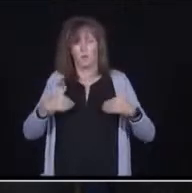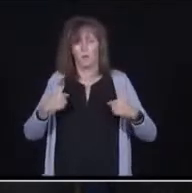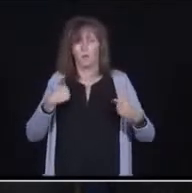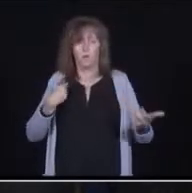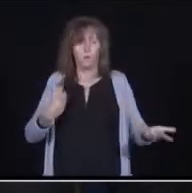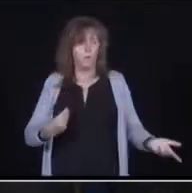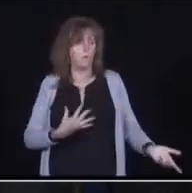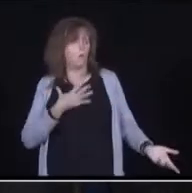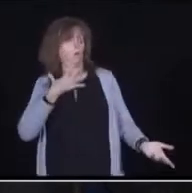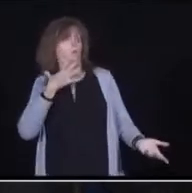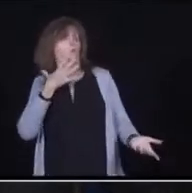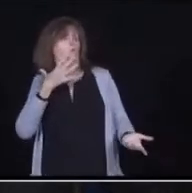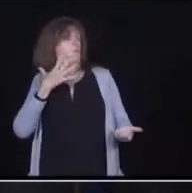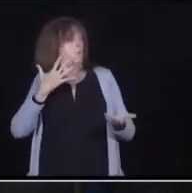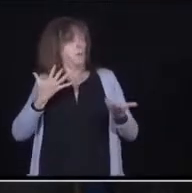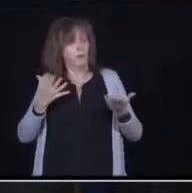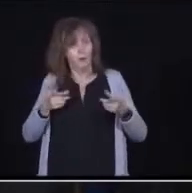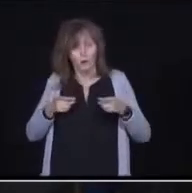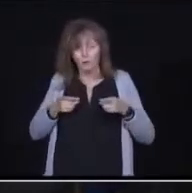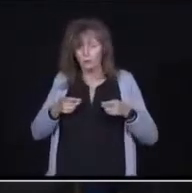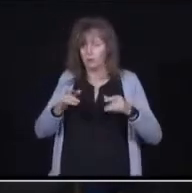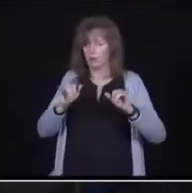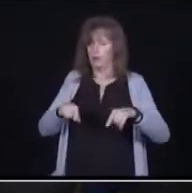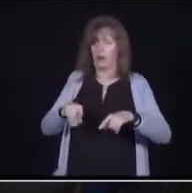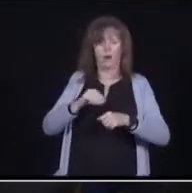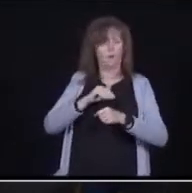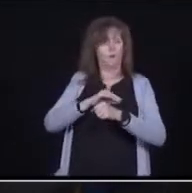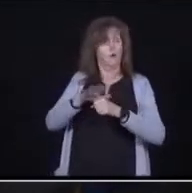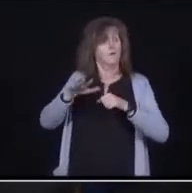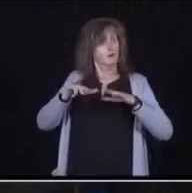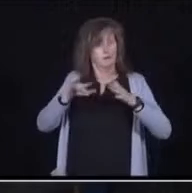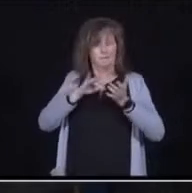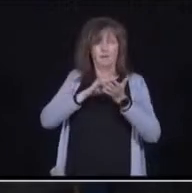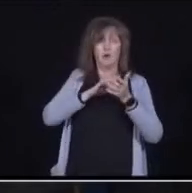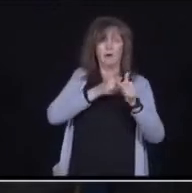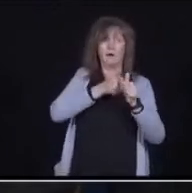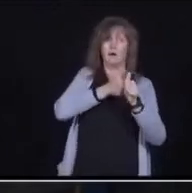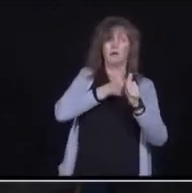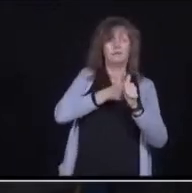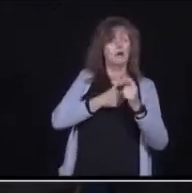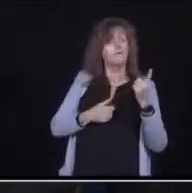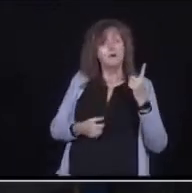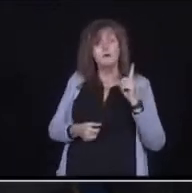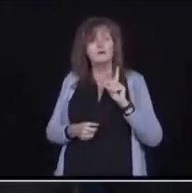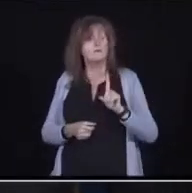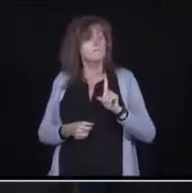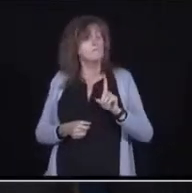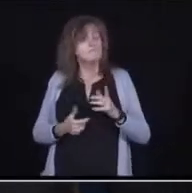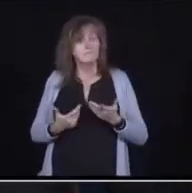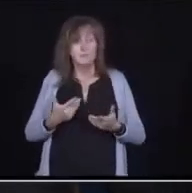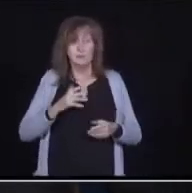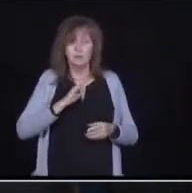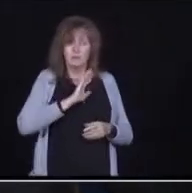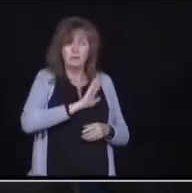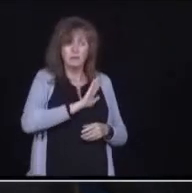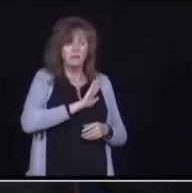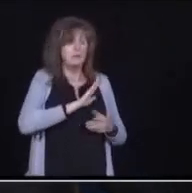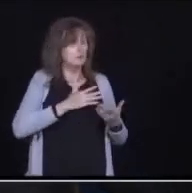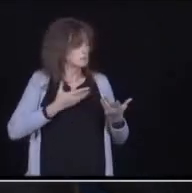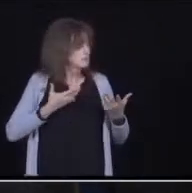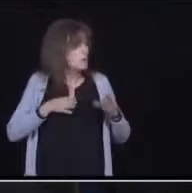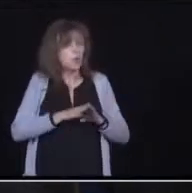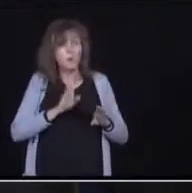this pandemic that our pharmacists have stepped up to the plate, and they're always there. They never shut down. They're always there for the